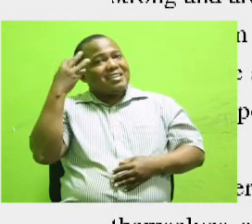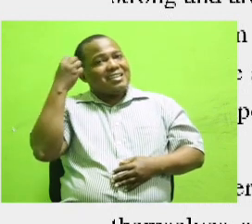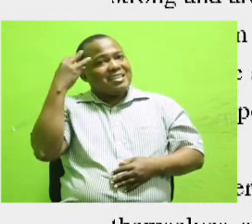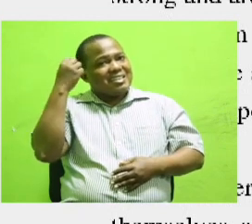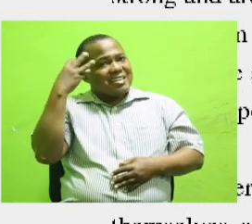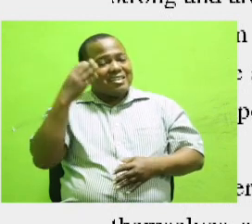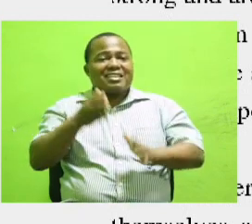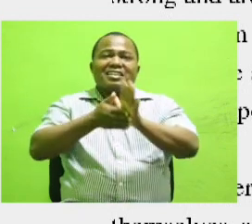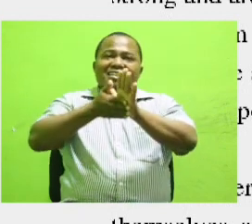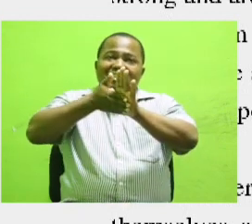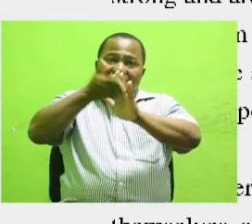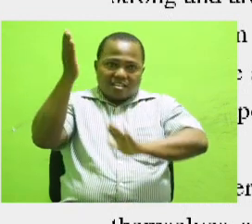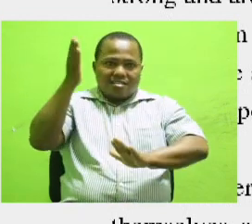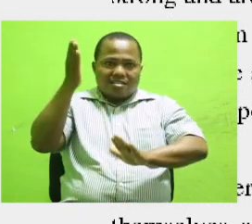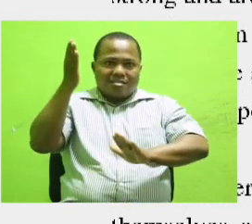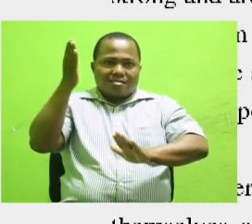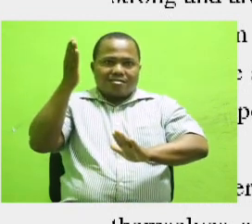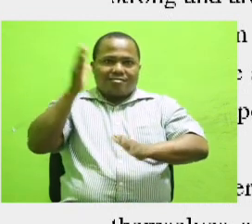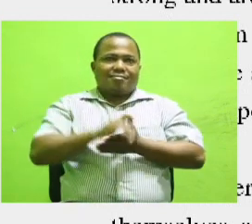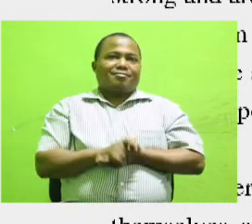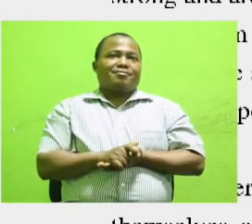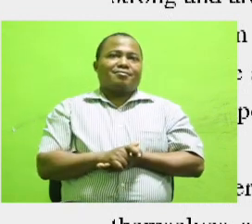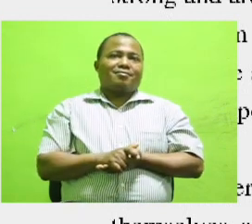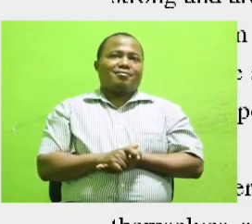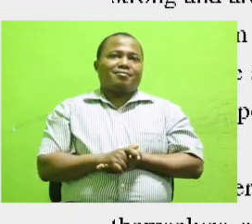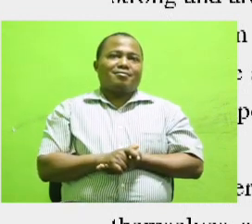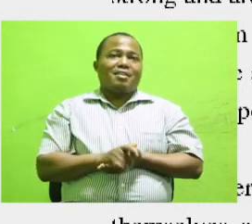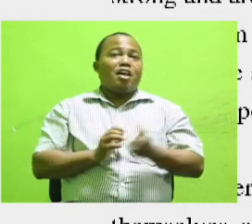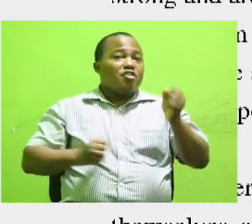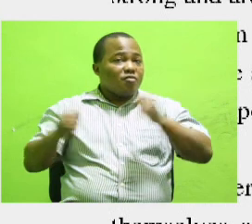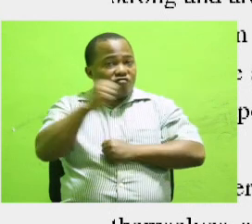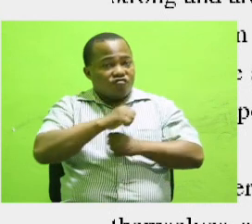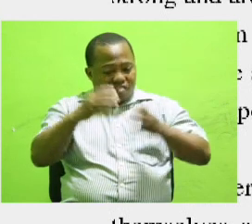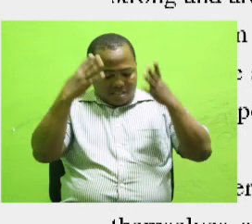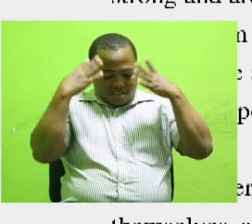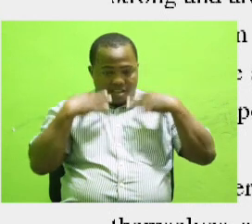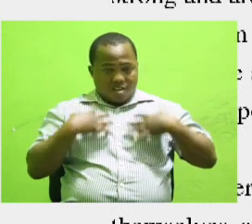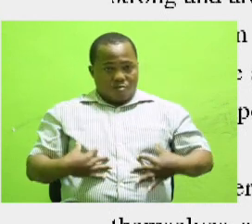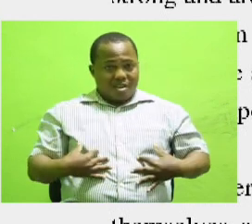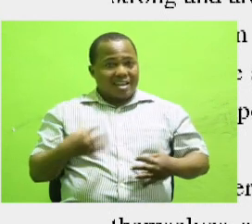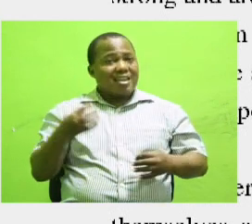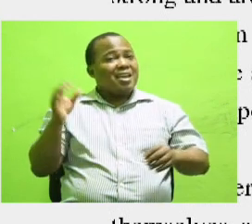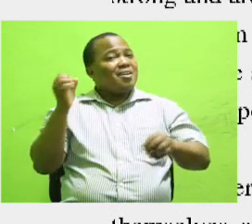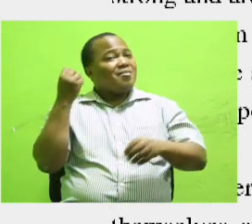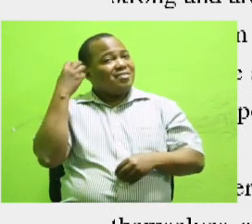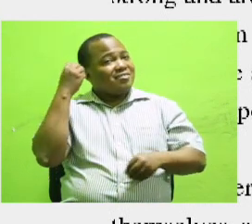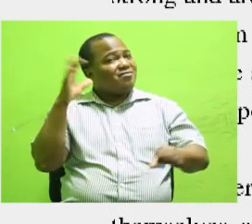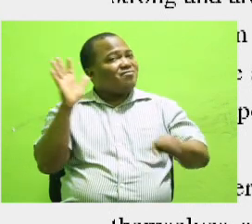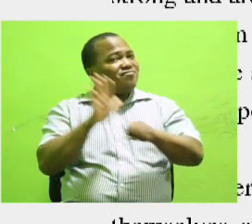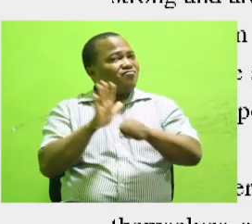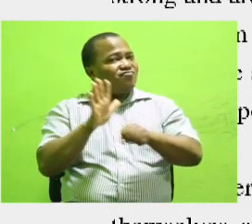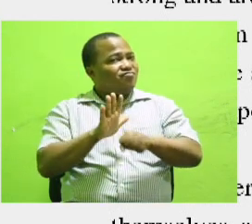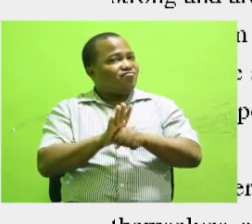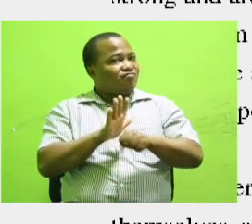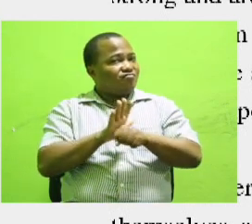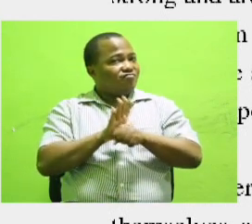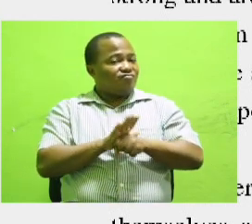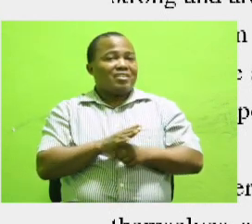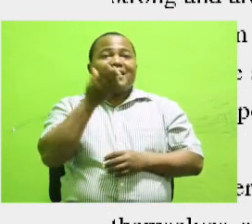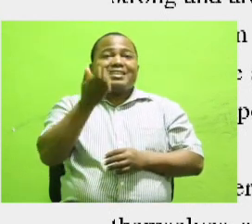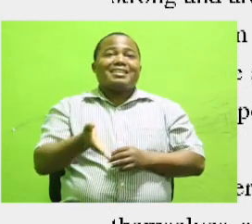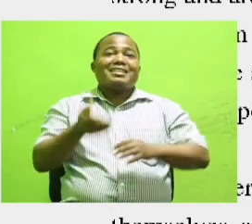would begin to take hold and would increase the fatality period, that is